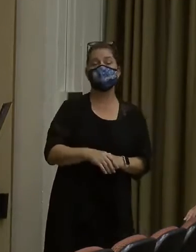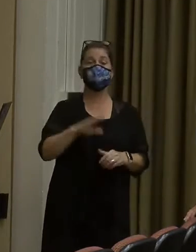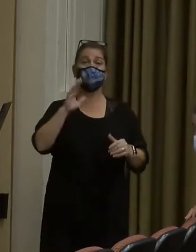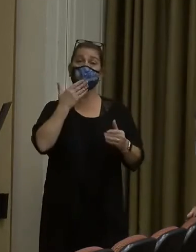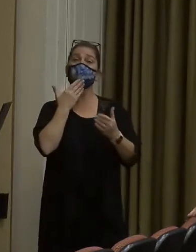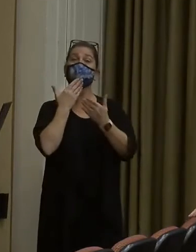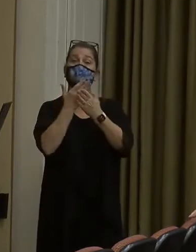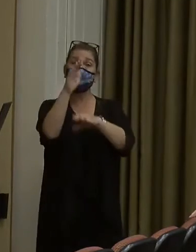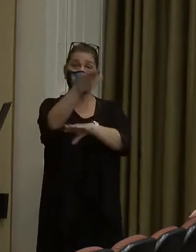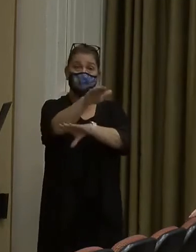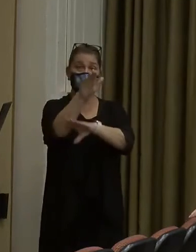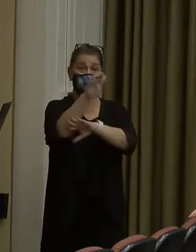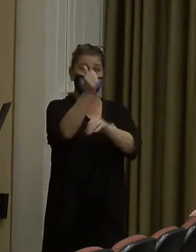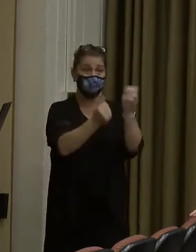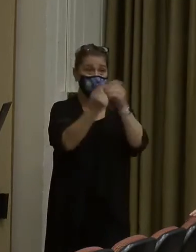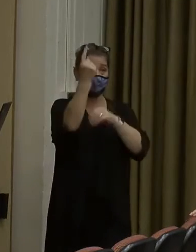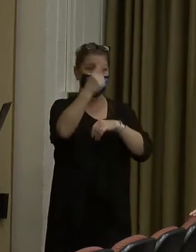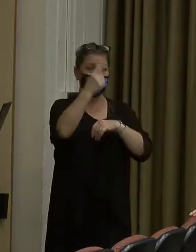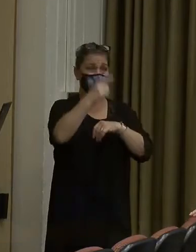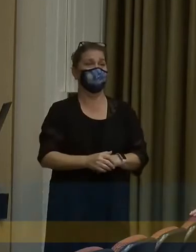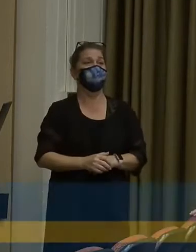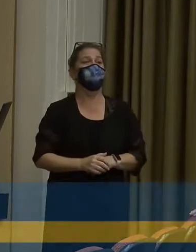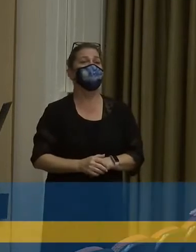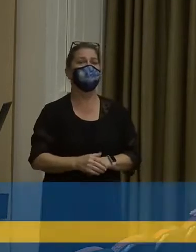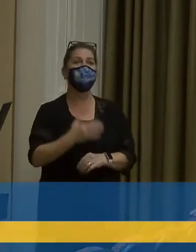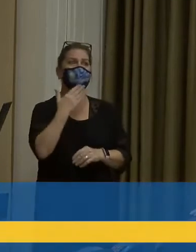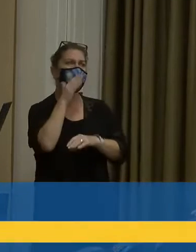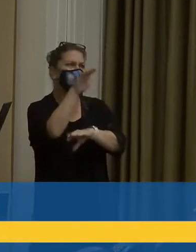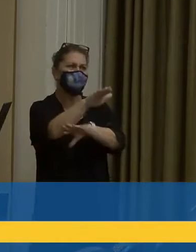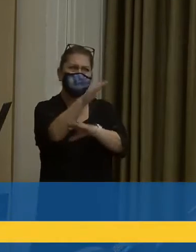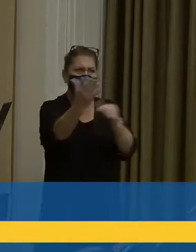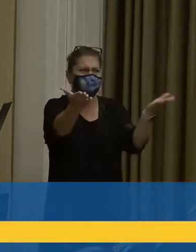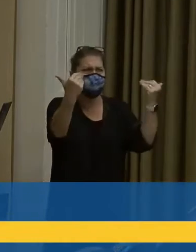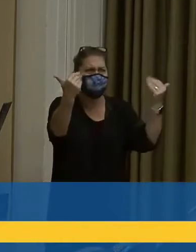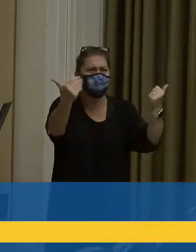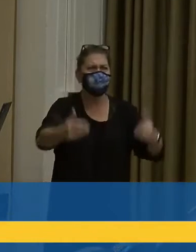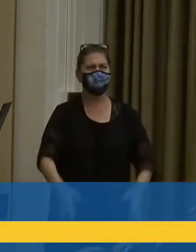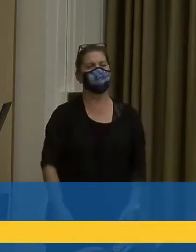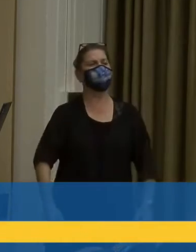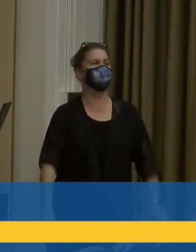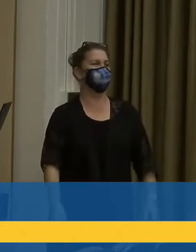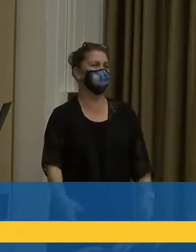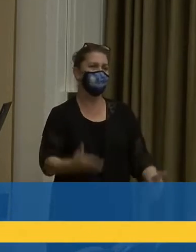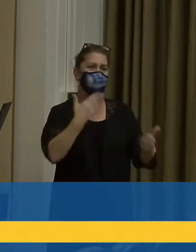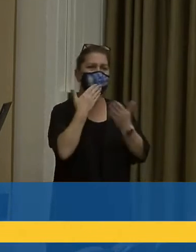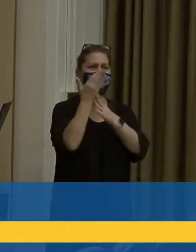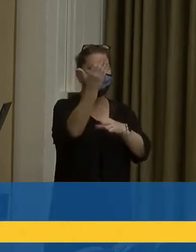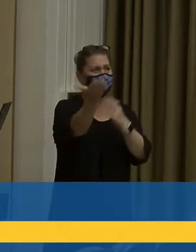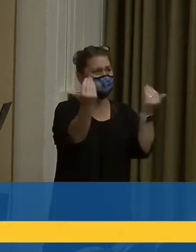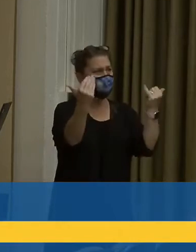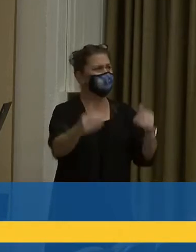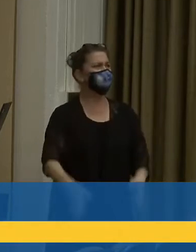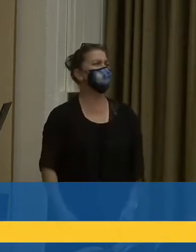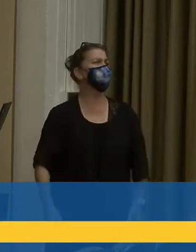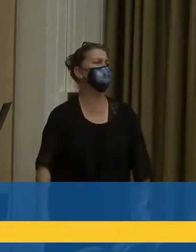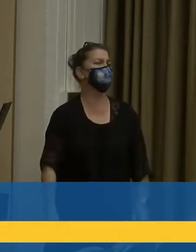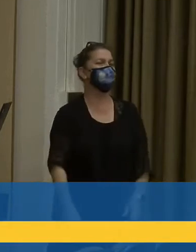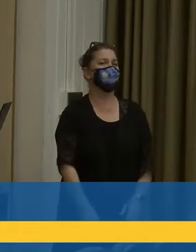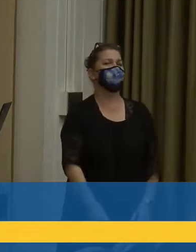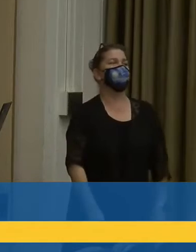Well, good afternoon, everyone. Good afternoon. I know we can do better than that. Good afternoon. All